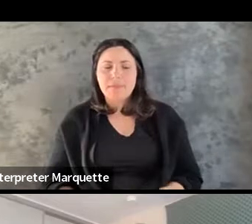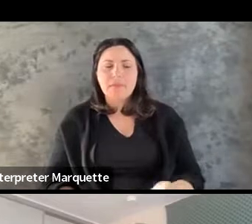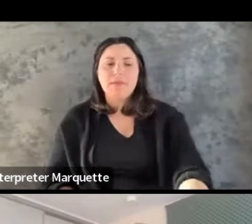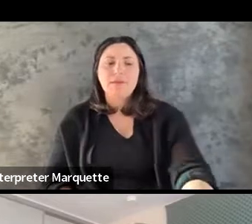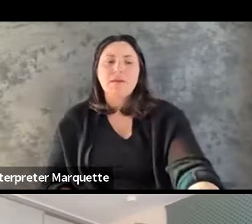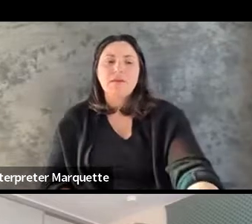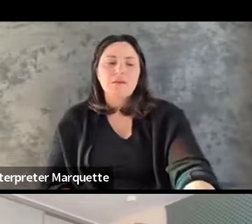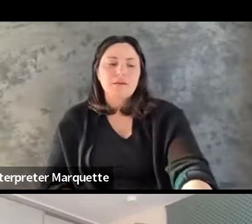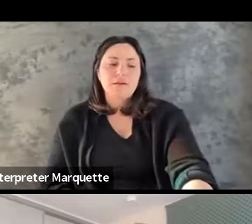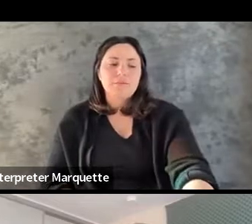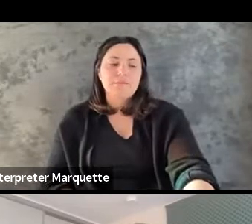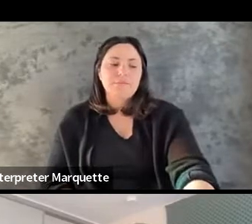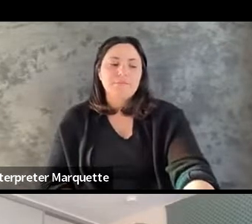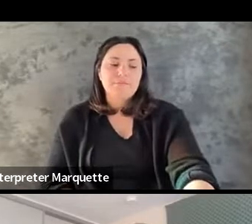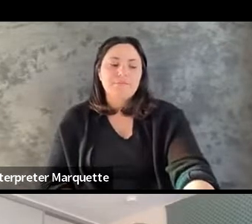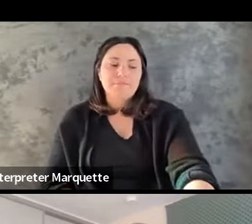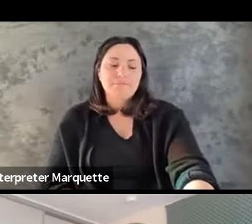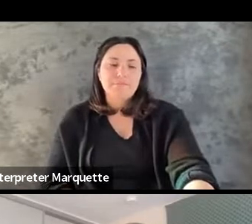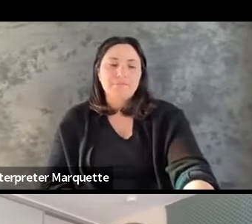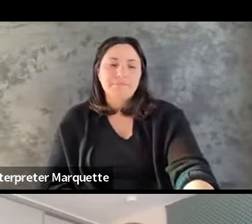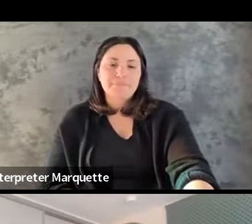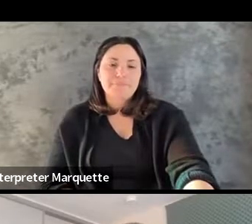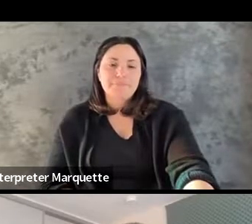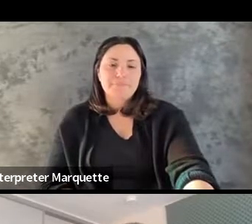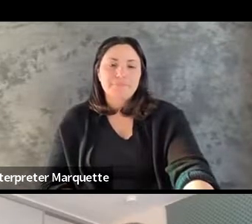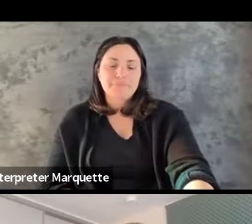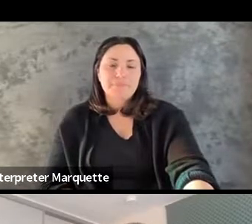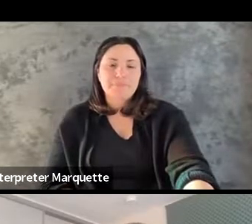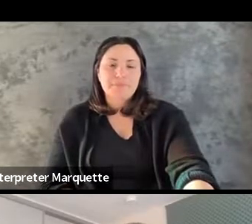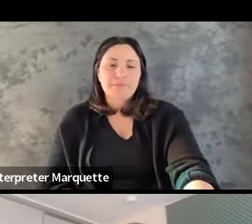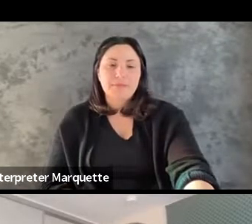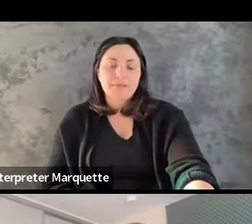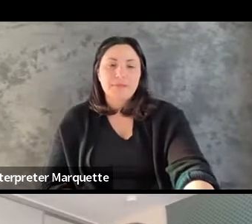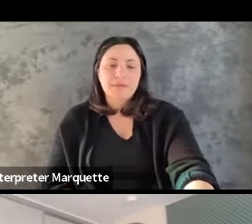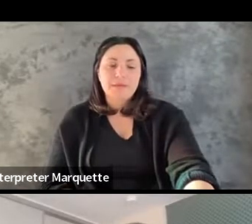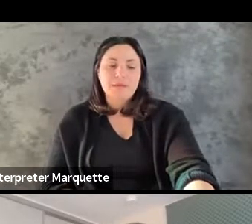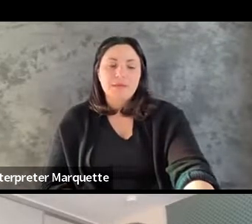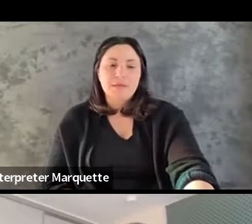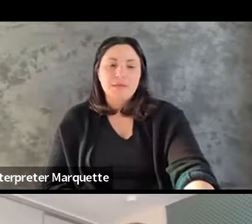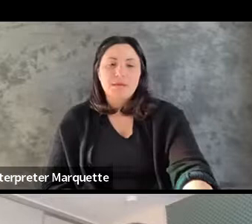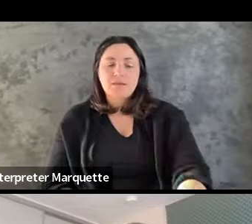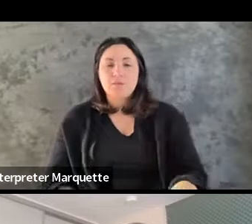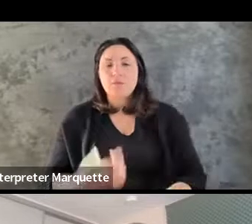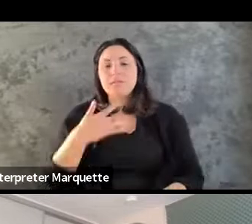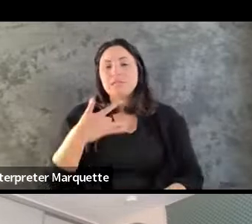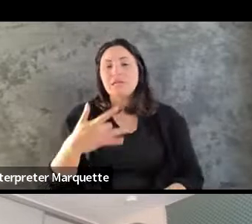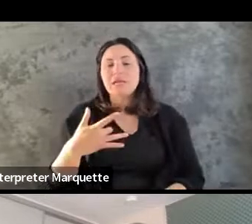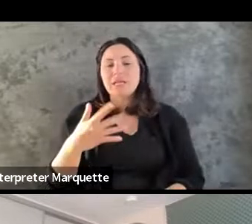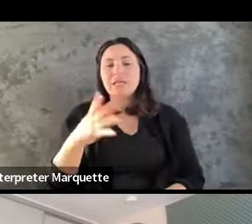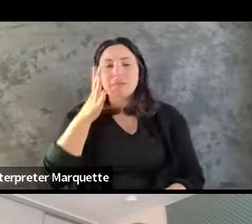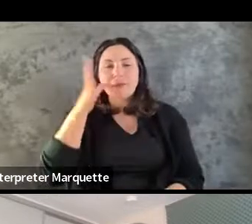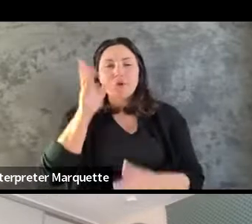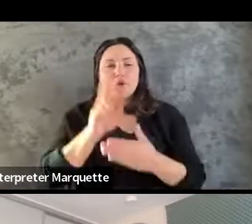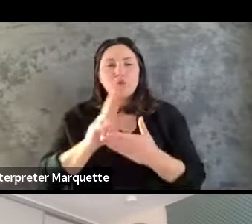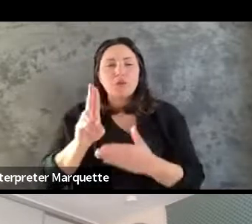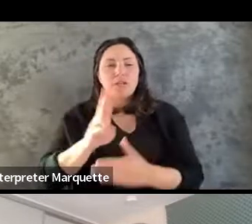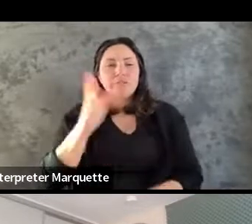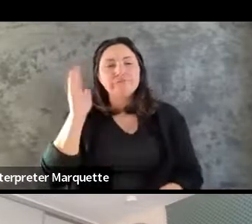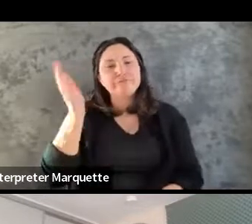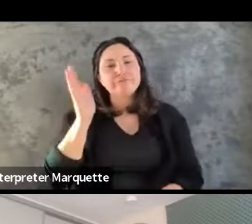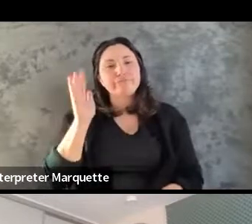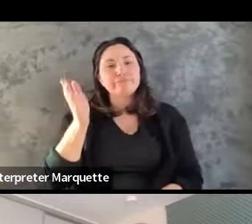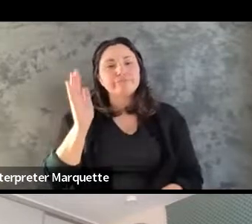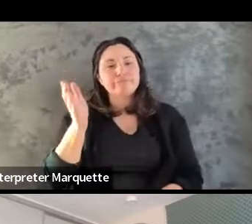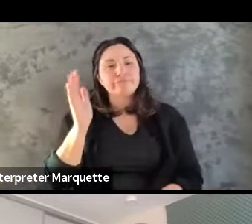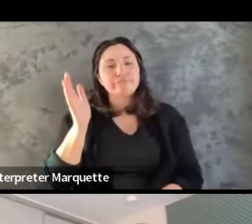the didactic parent universities where there's a speaker that talks to us, especially when there's no opportunity